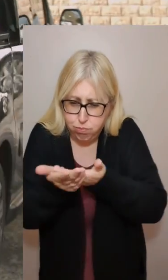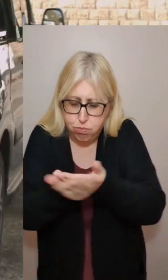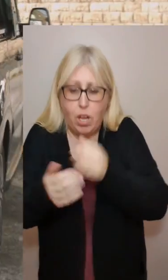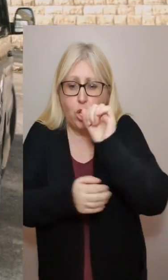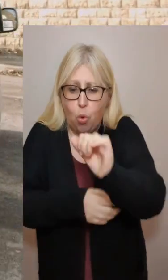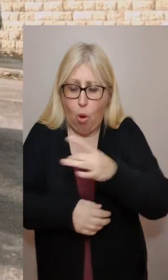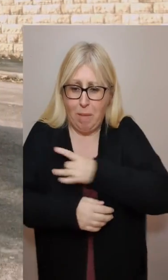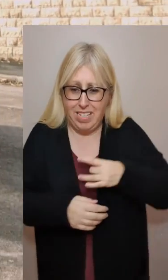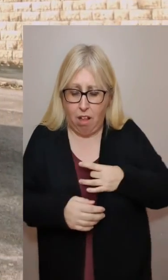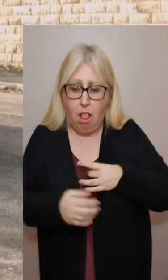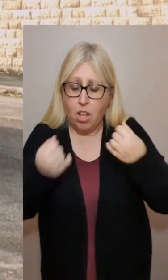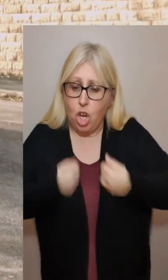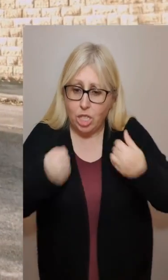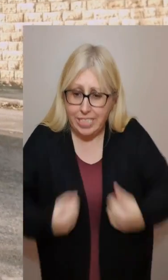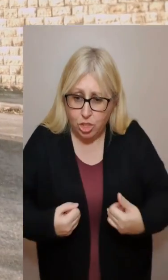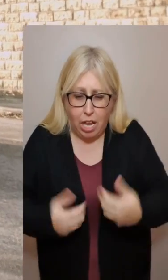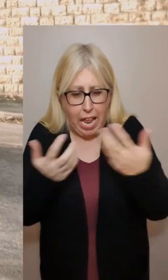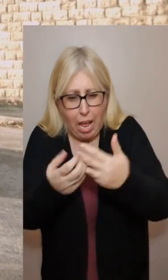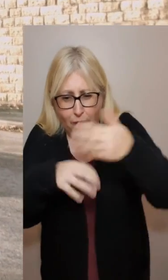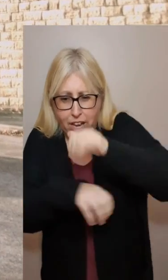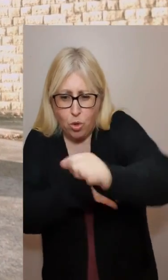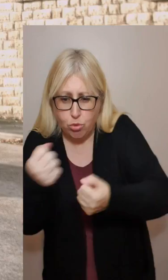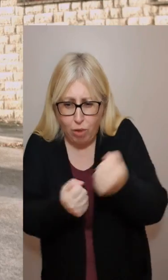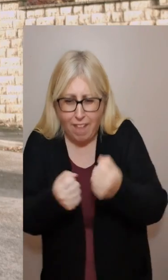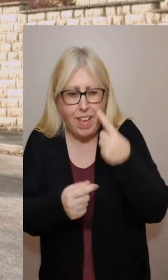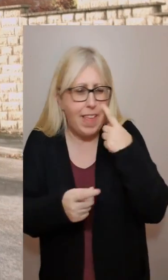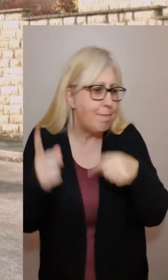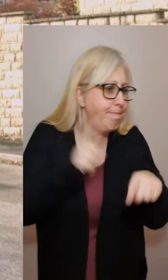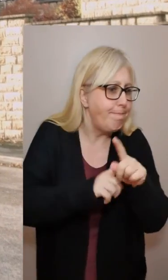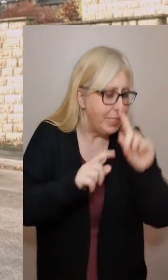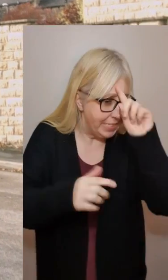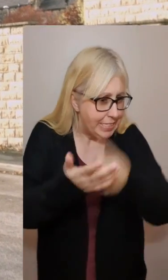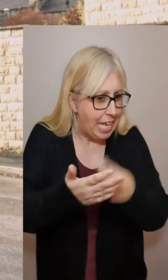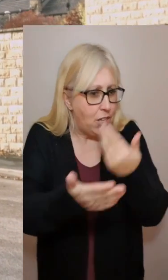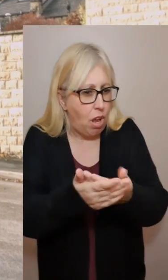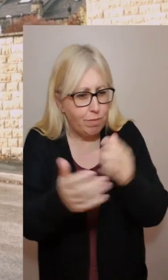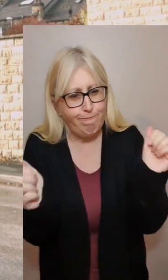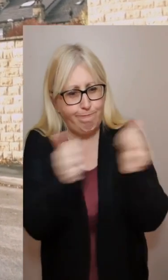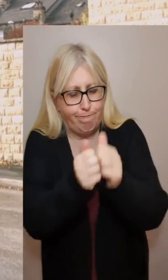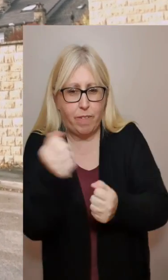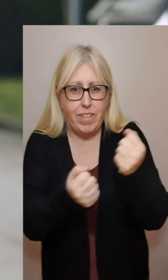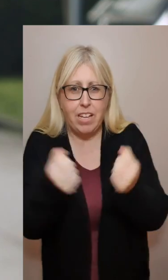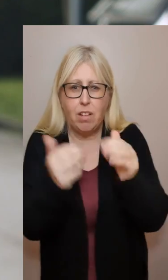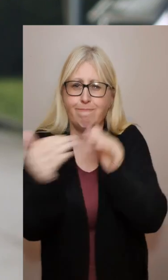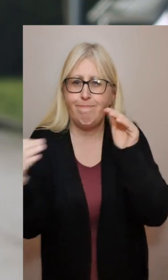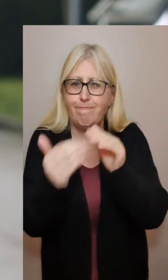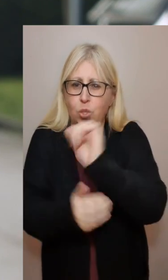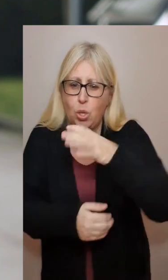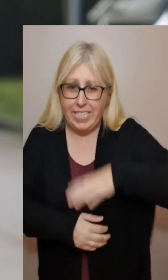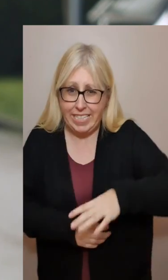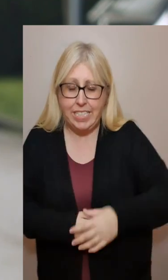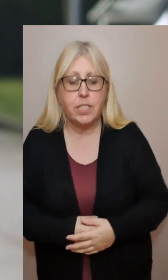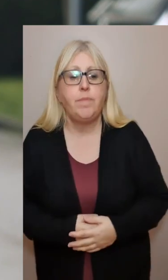driving, and then decide on the most suitable vehicle to meet your needs. Firstly, we get all the medical knowledge from